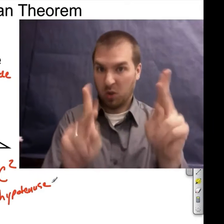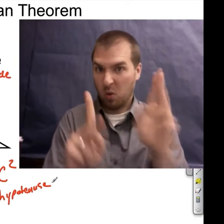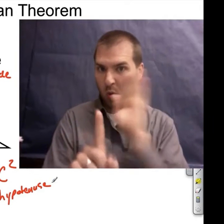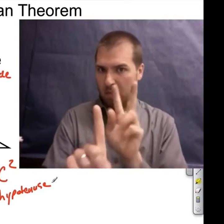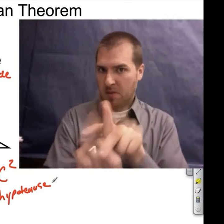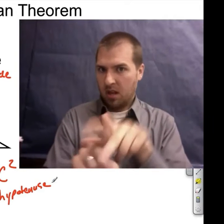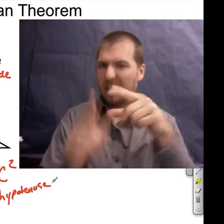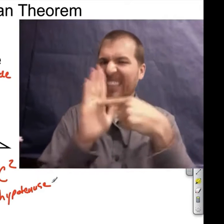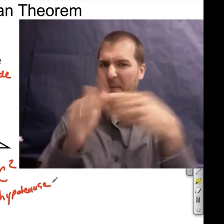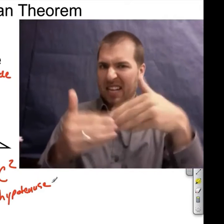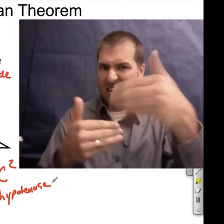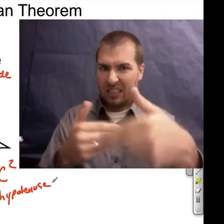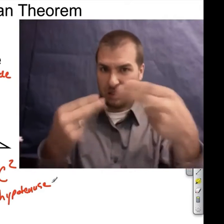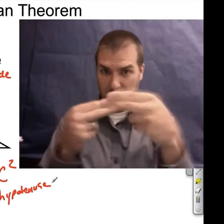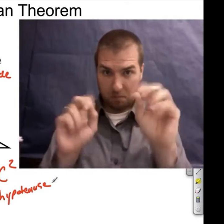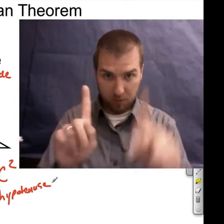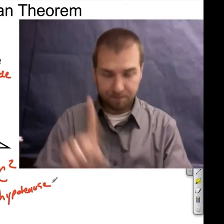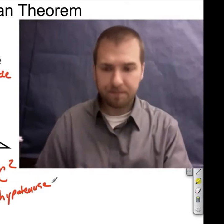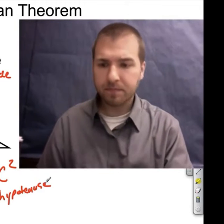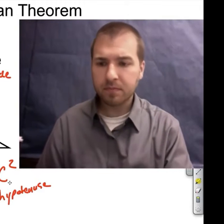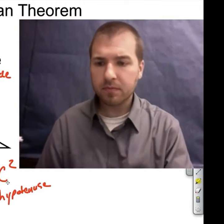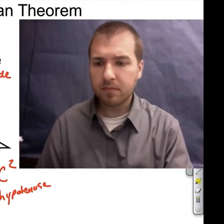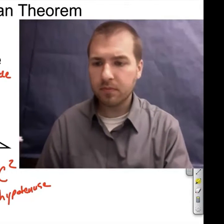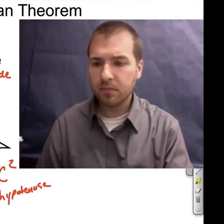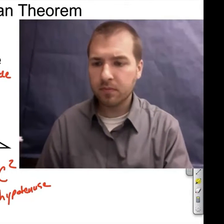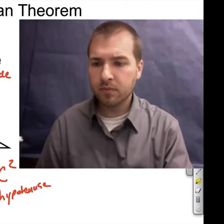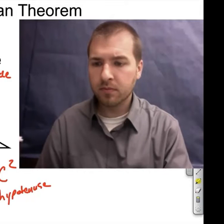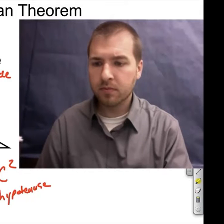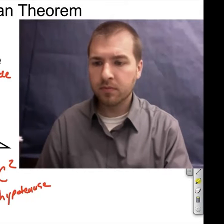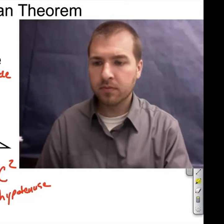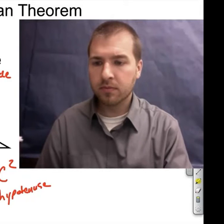a and b are the legs, and then c is the hypotenuse, and all of them squared. Okay.